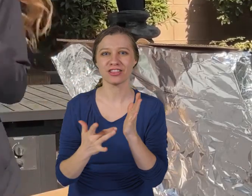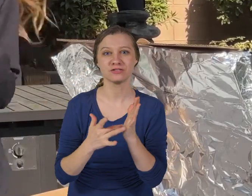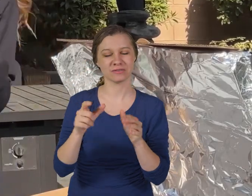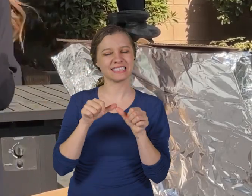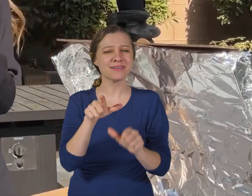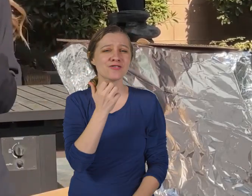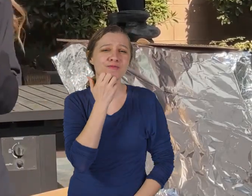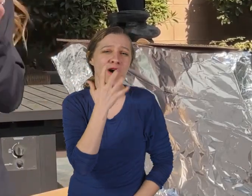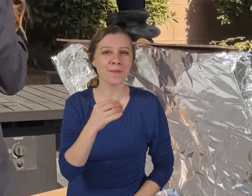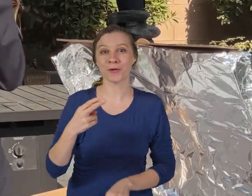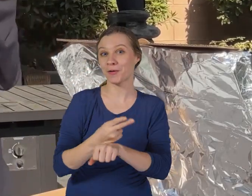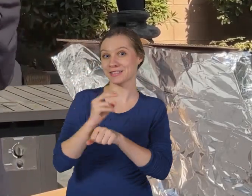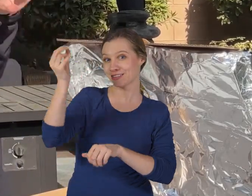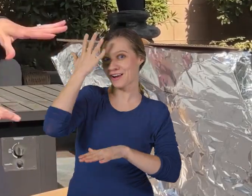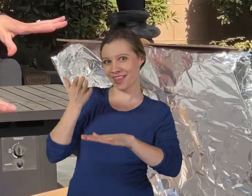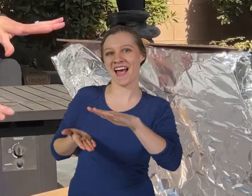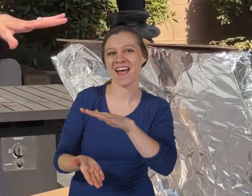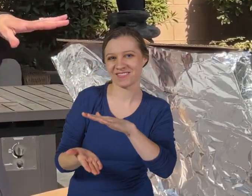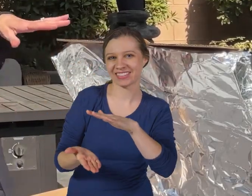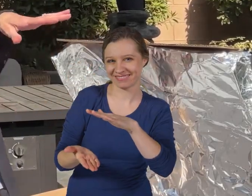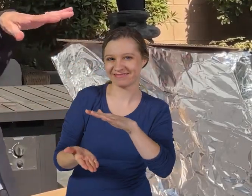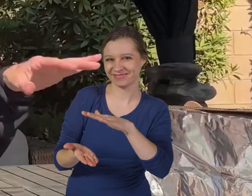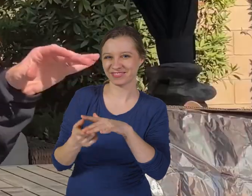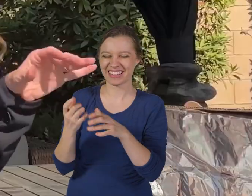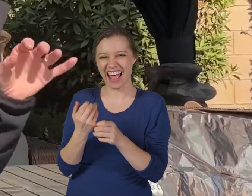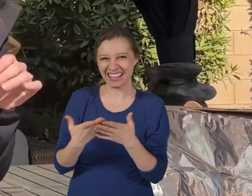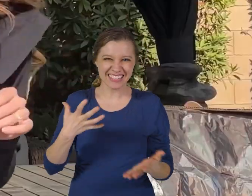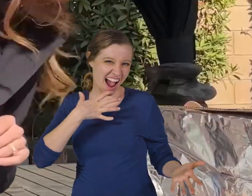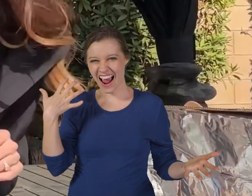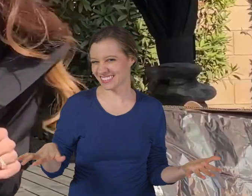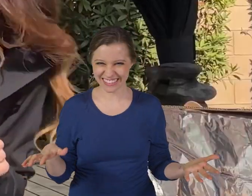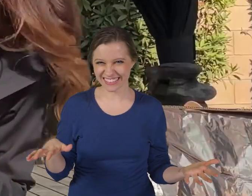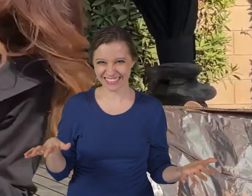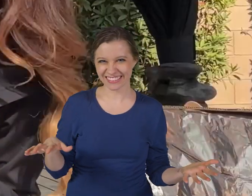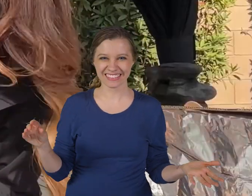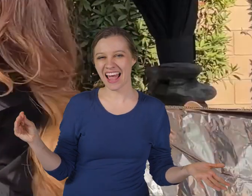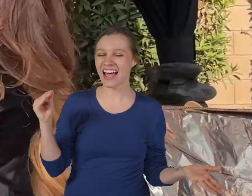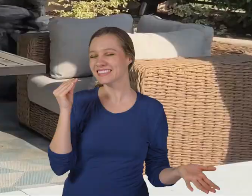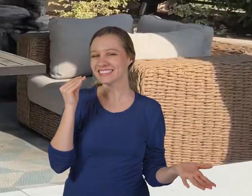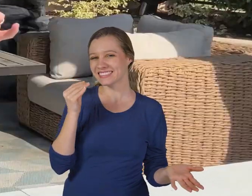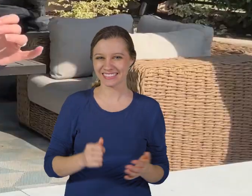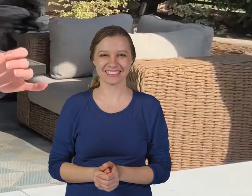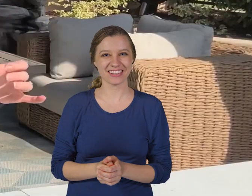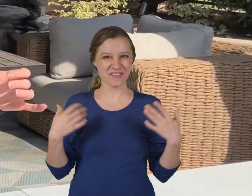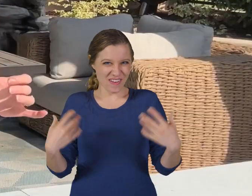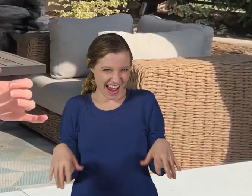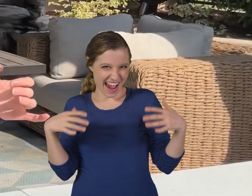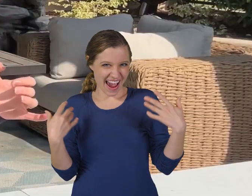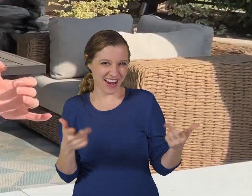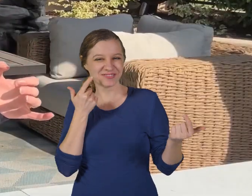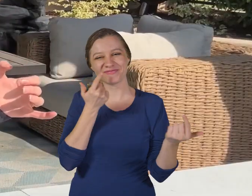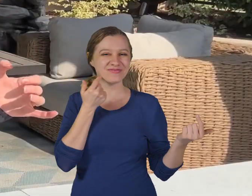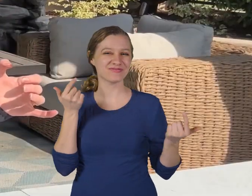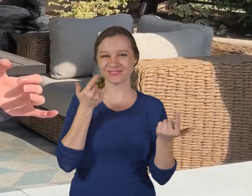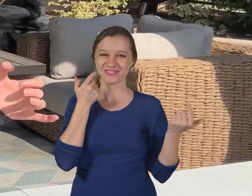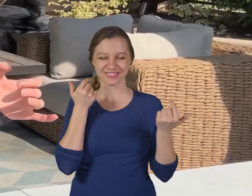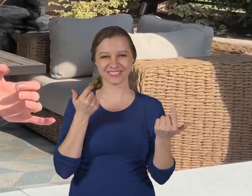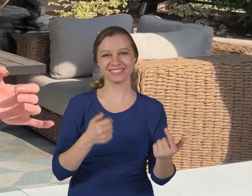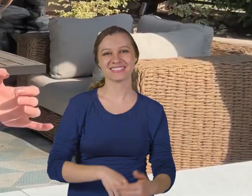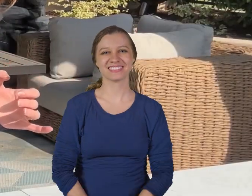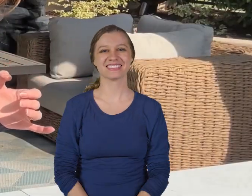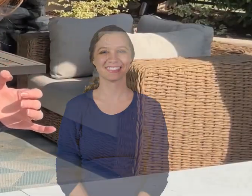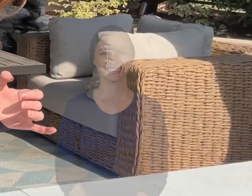technology to keep you warm and use a solar oven to get things hot. Wow.